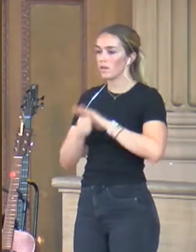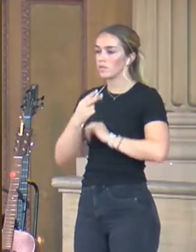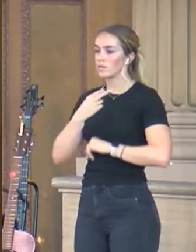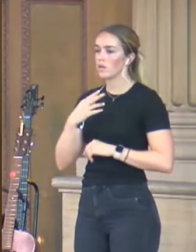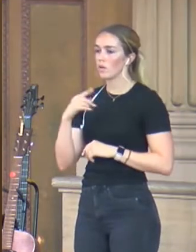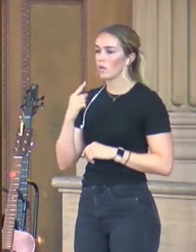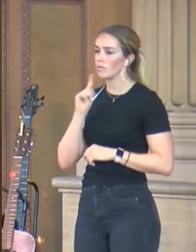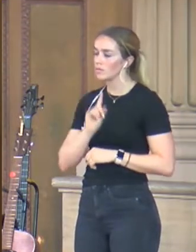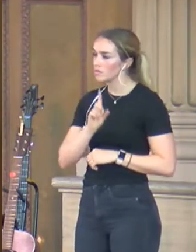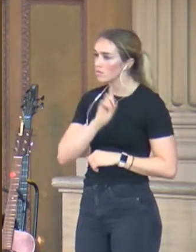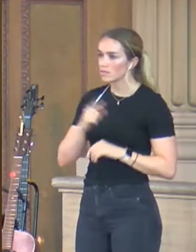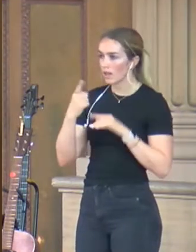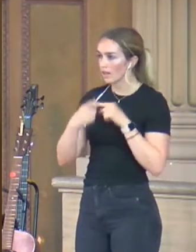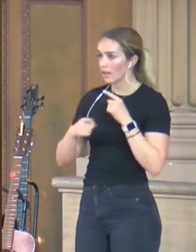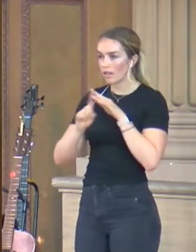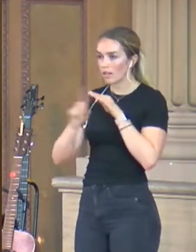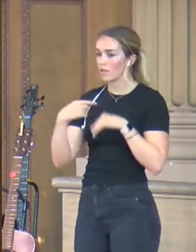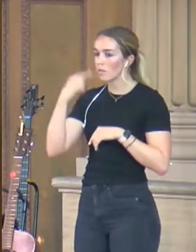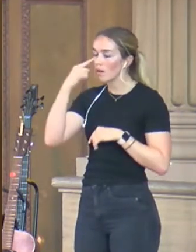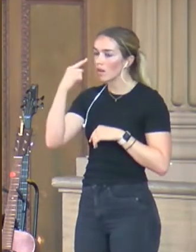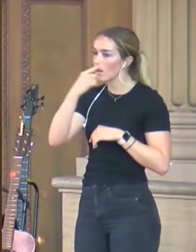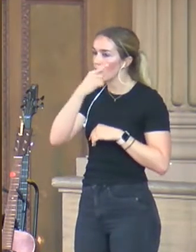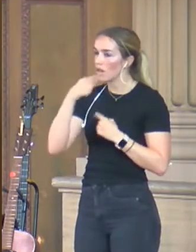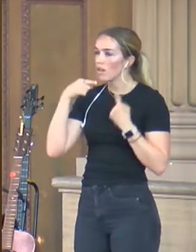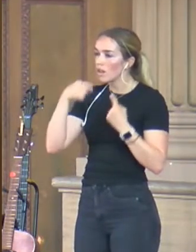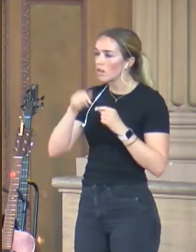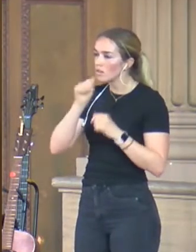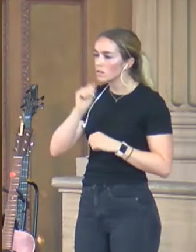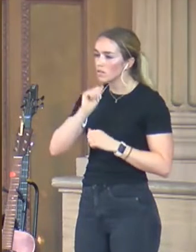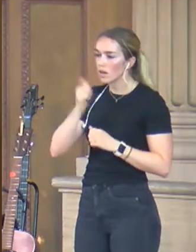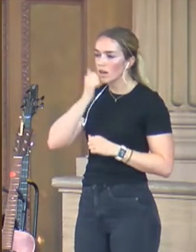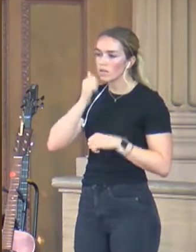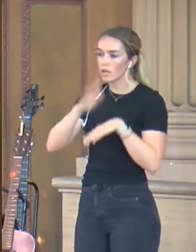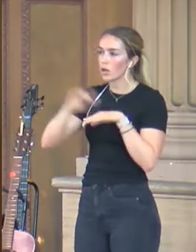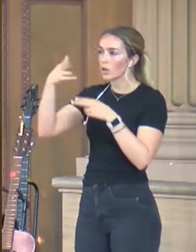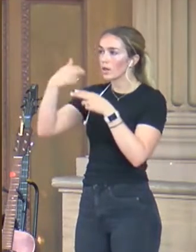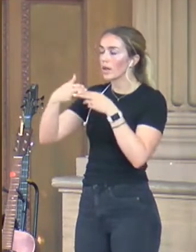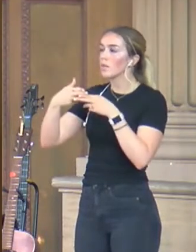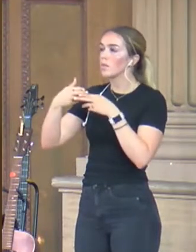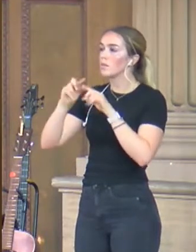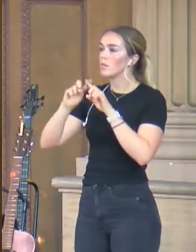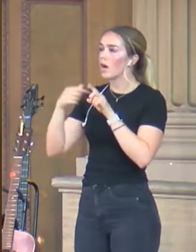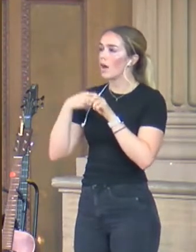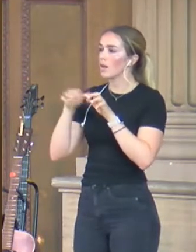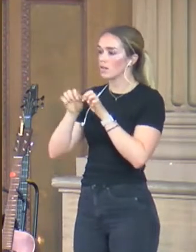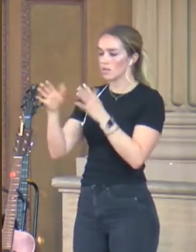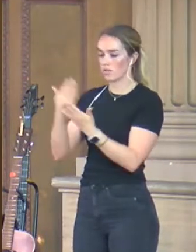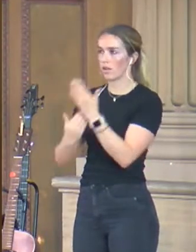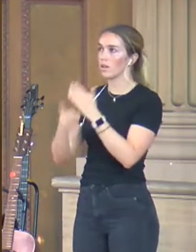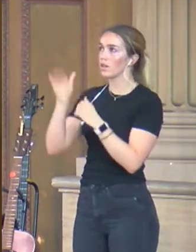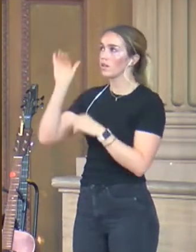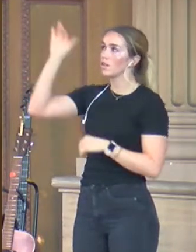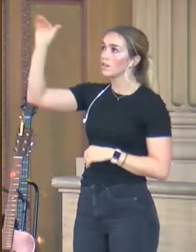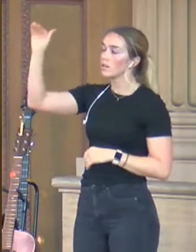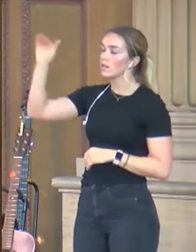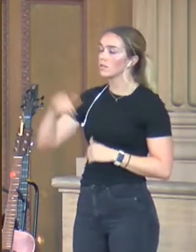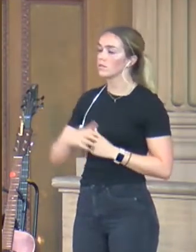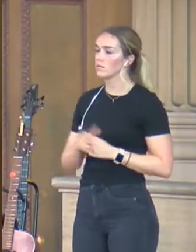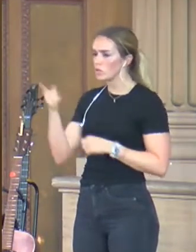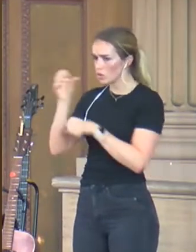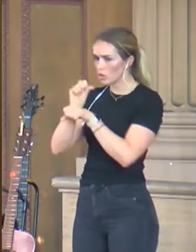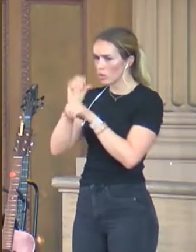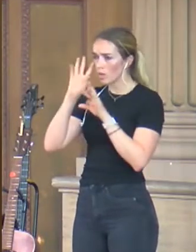escape. My eye grows dim through sorrow. Every day I call upon you, O Lord. I spread out my hands to you. Do